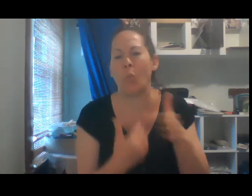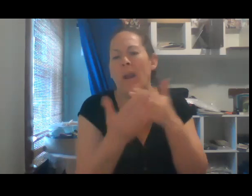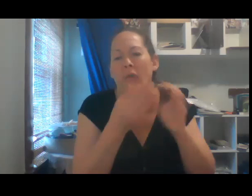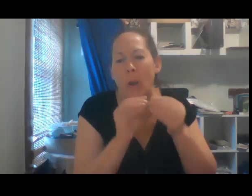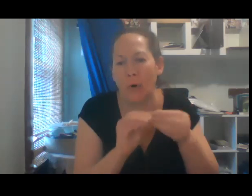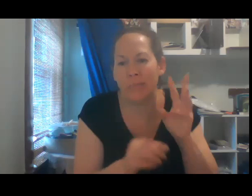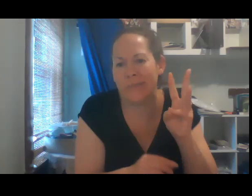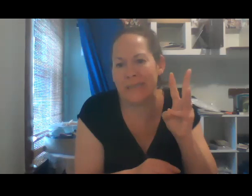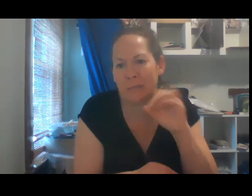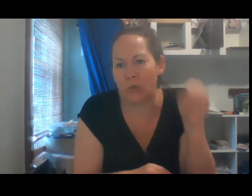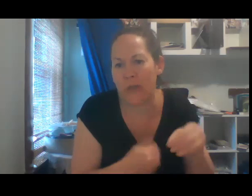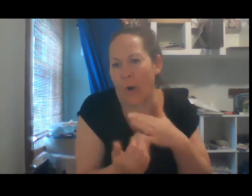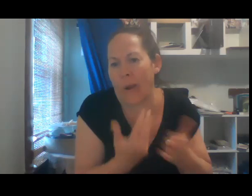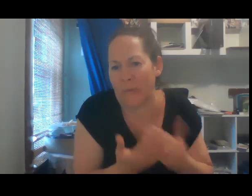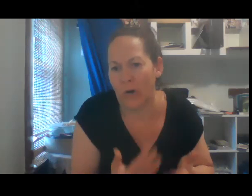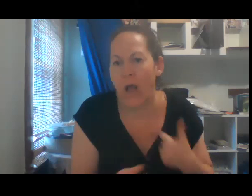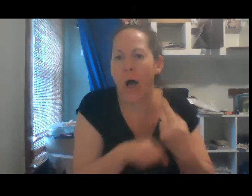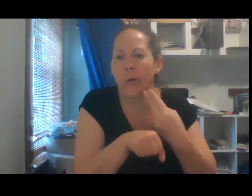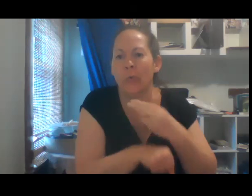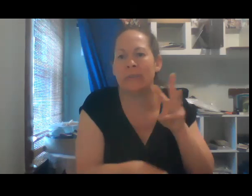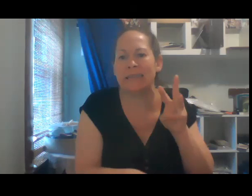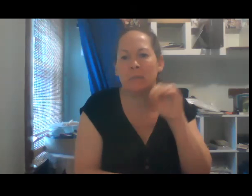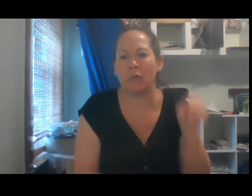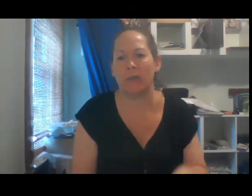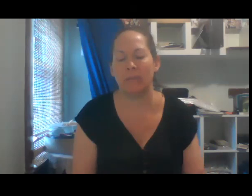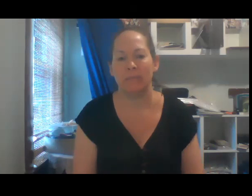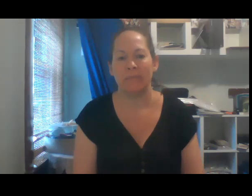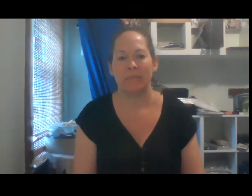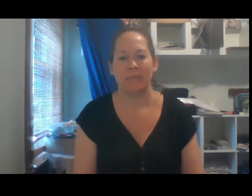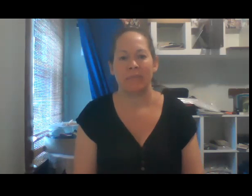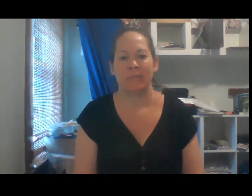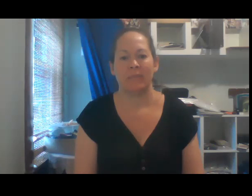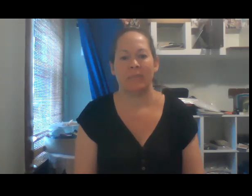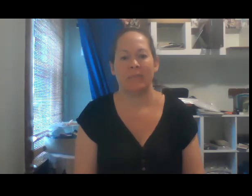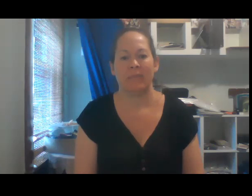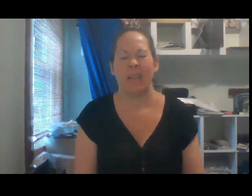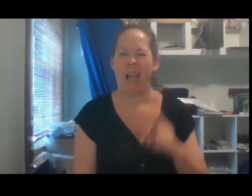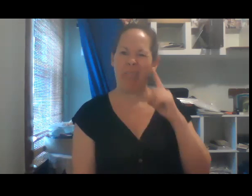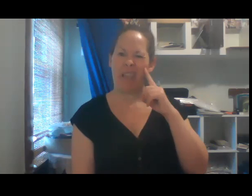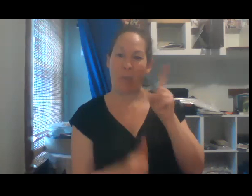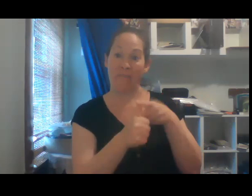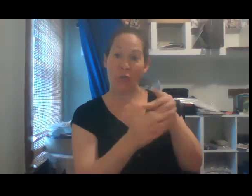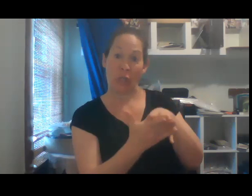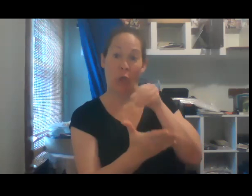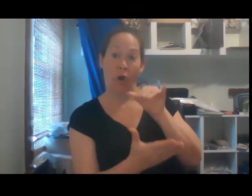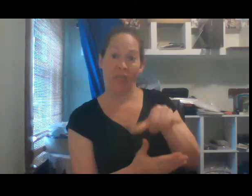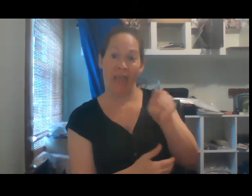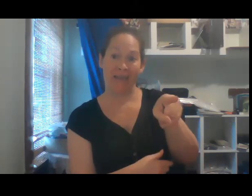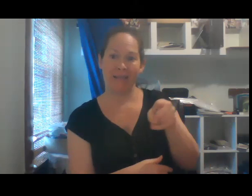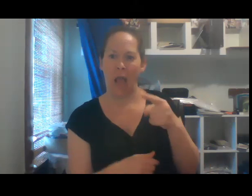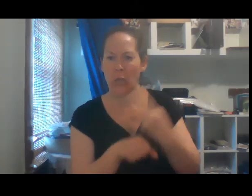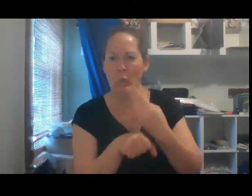is, I'm using 6%. For some reason when I think of credit rates, I always think of 6%. I think when I was first learning this stuff, this was a common